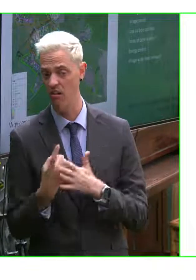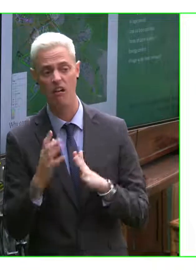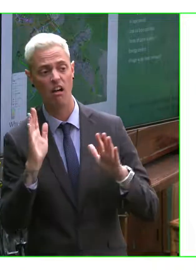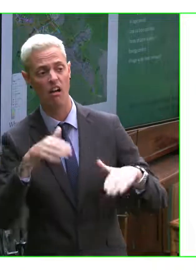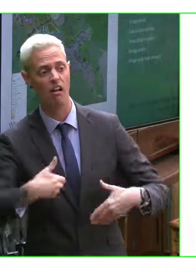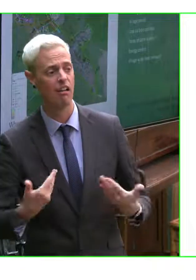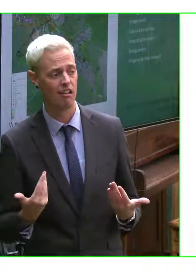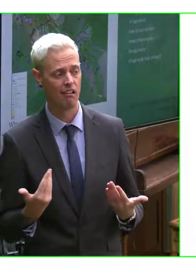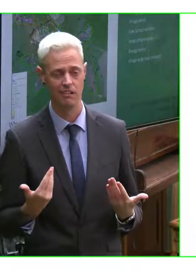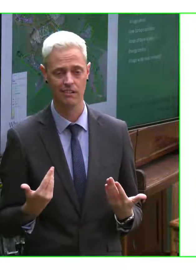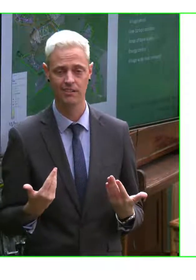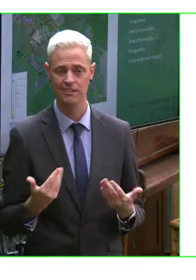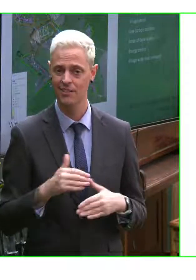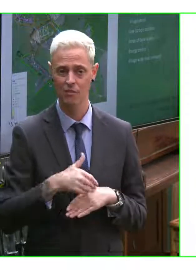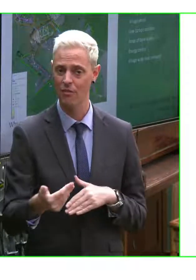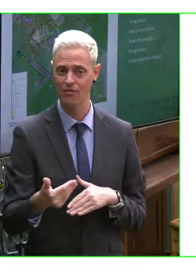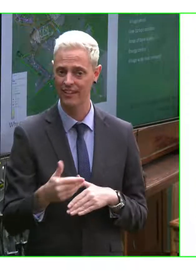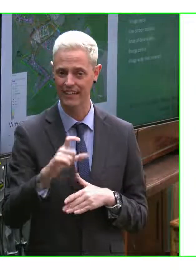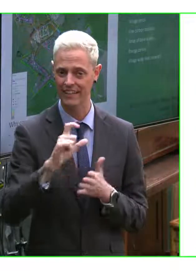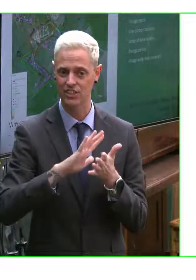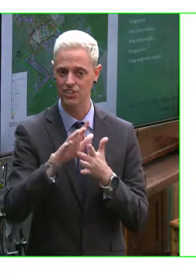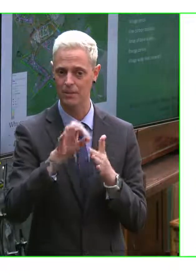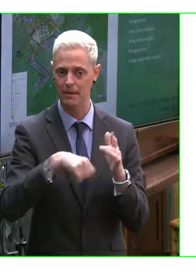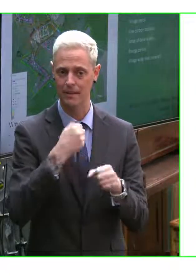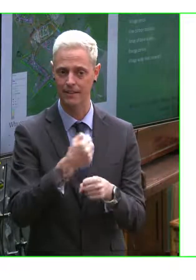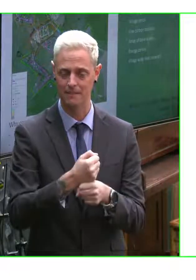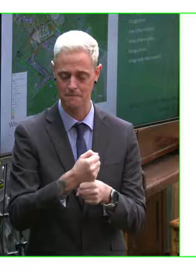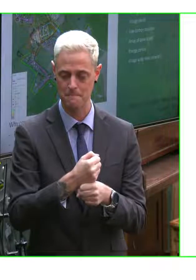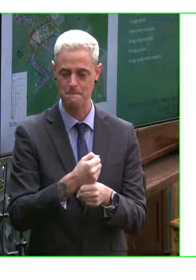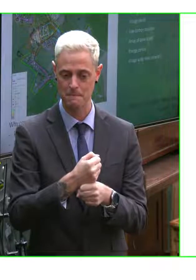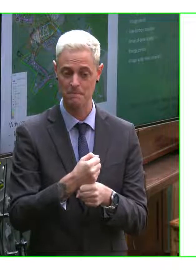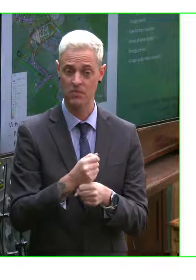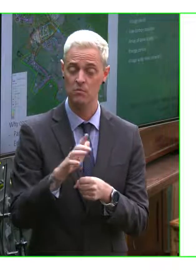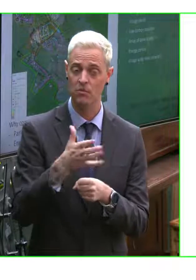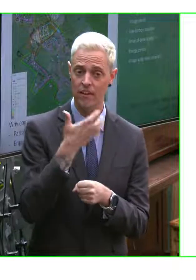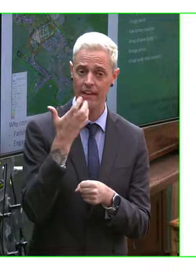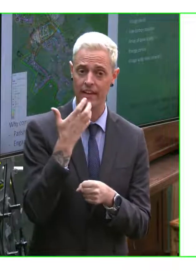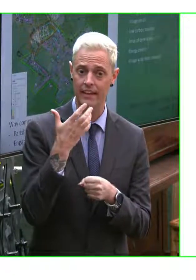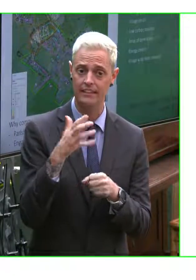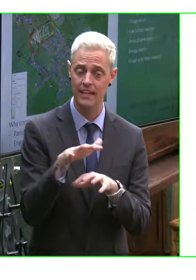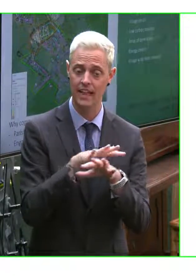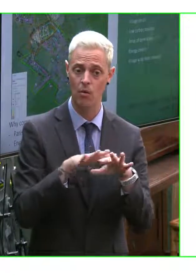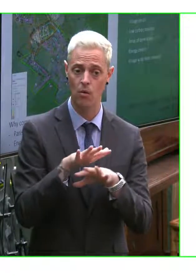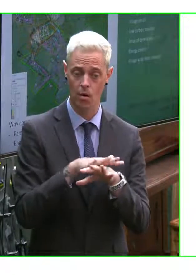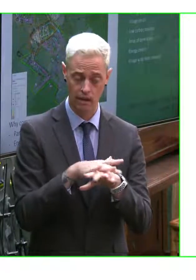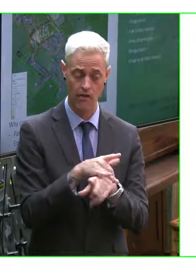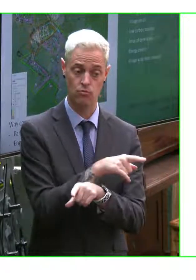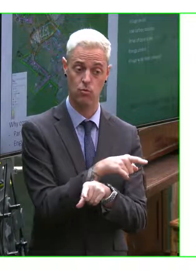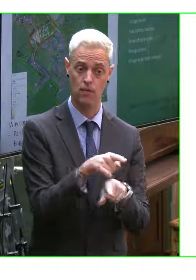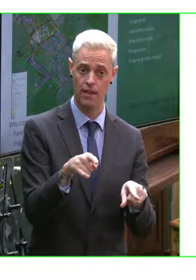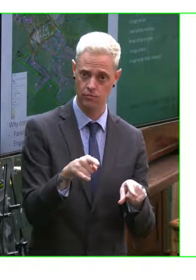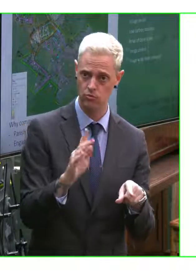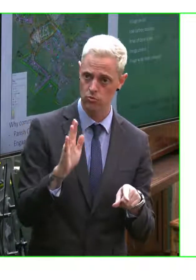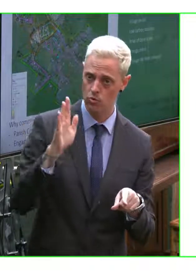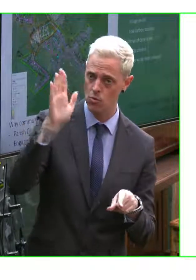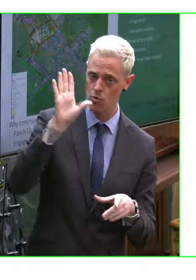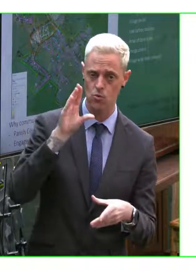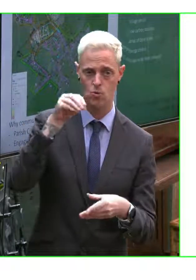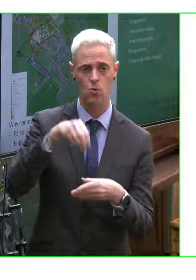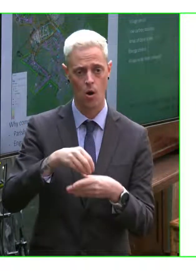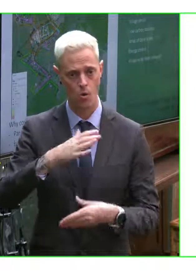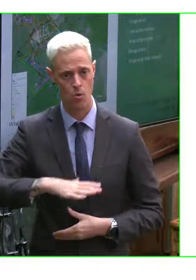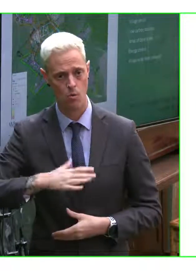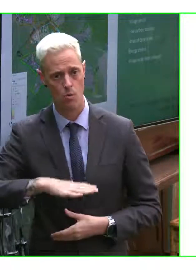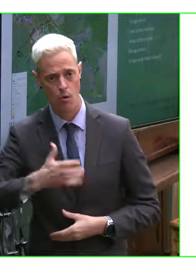interested in chipping. The key with the heat network is you have to get people to sign up to actually want